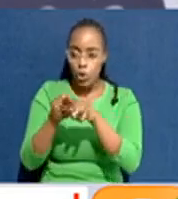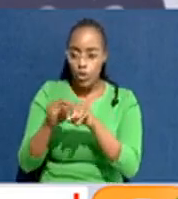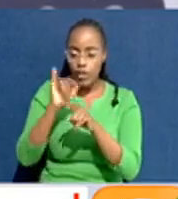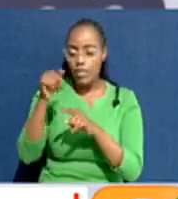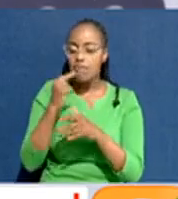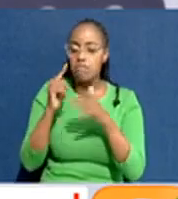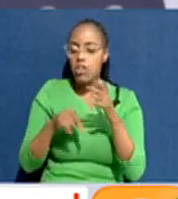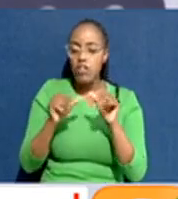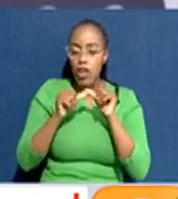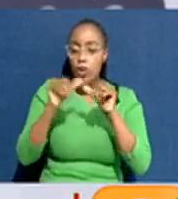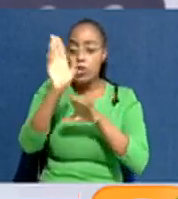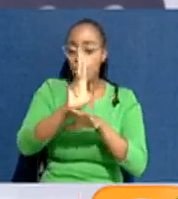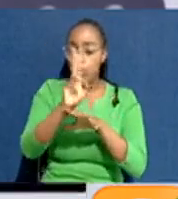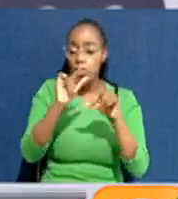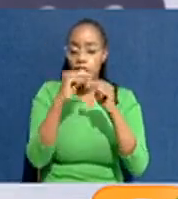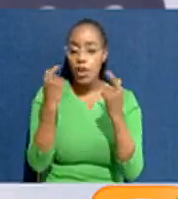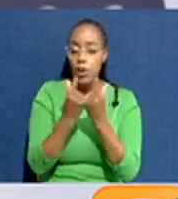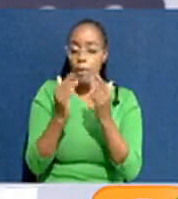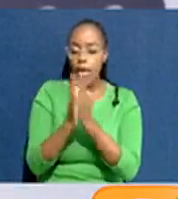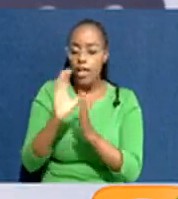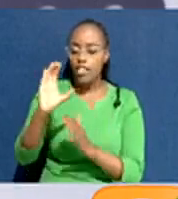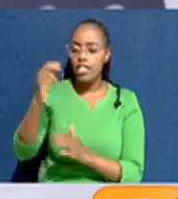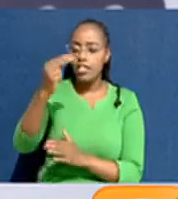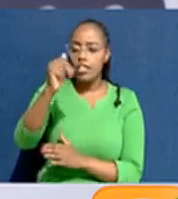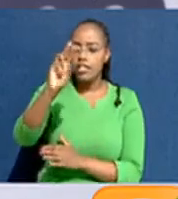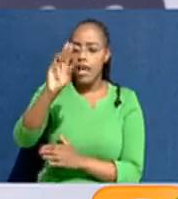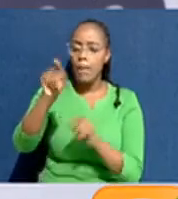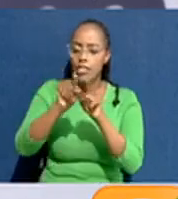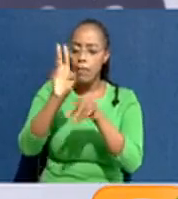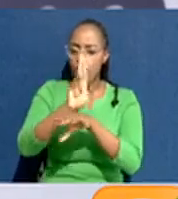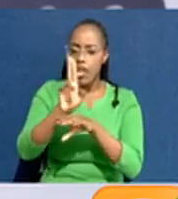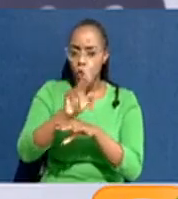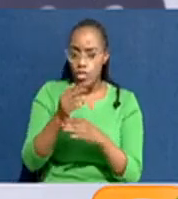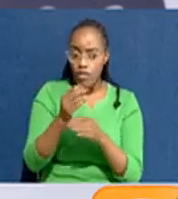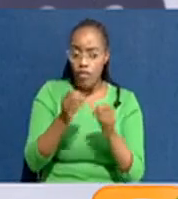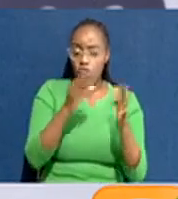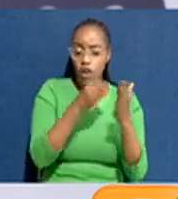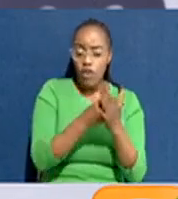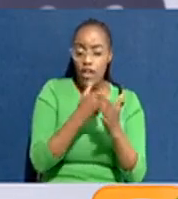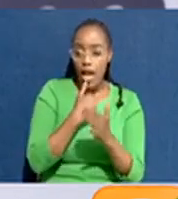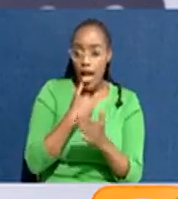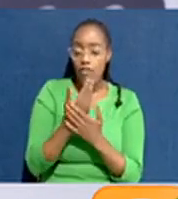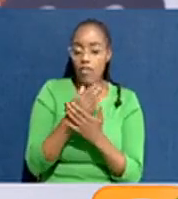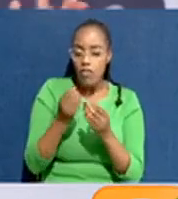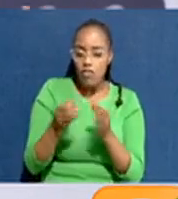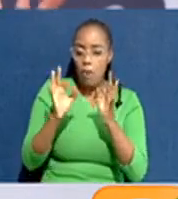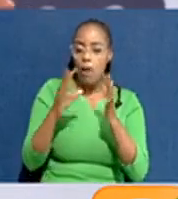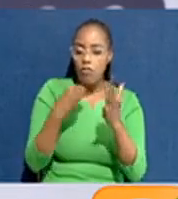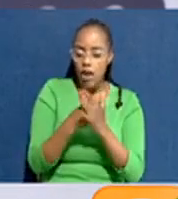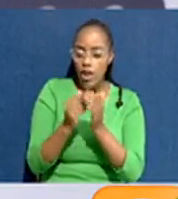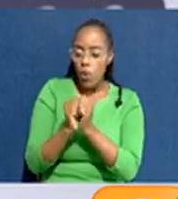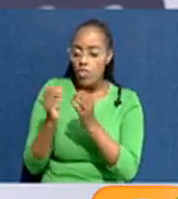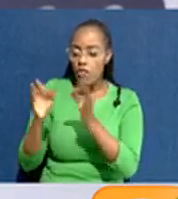interesting is they continue to use groups and chamas. So even though they're using formal finance, they are complementing that formal finance with